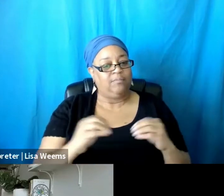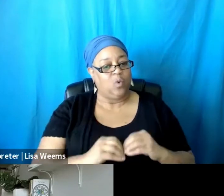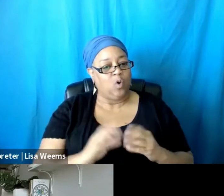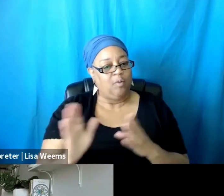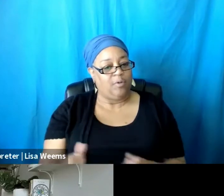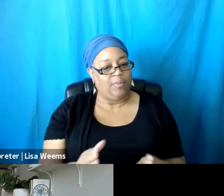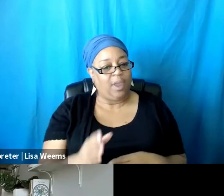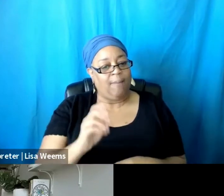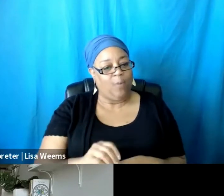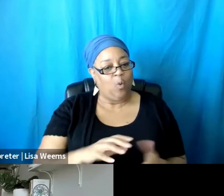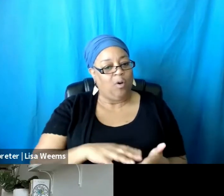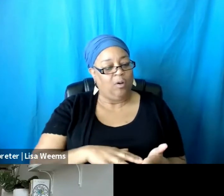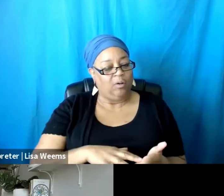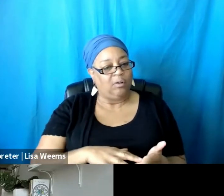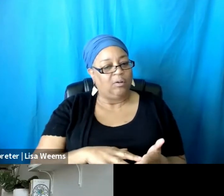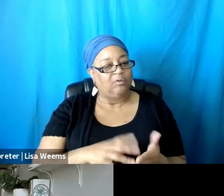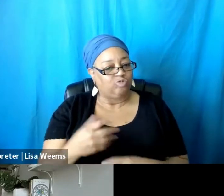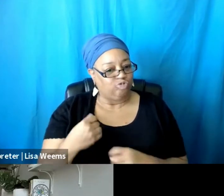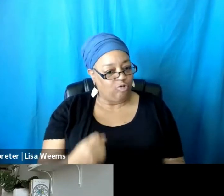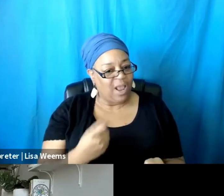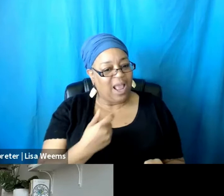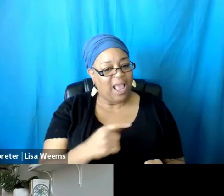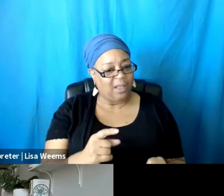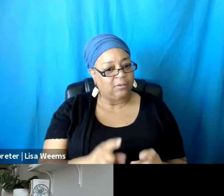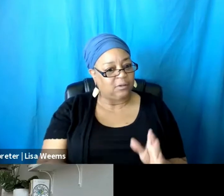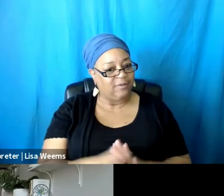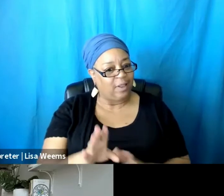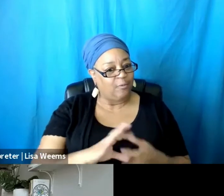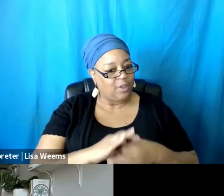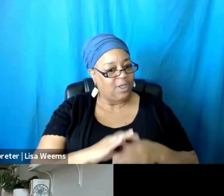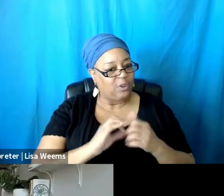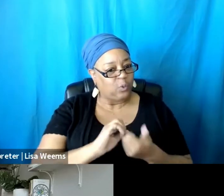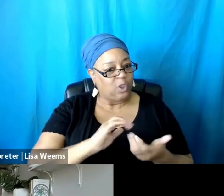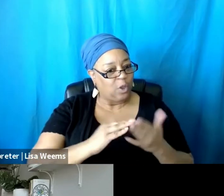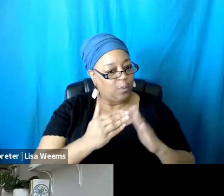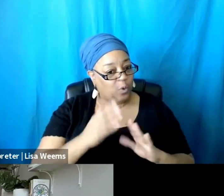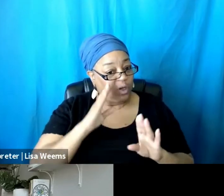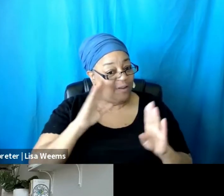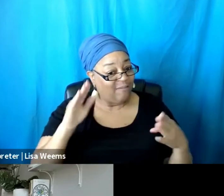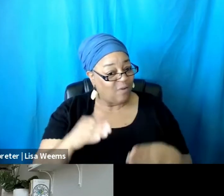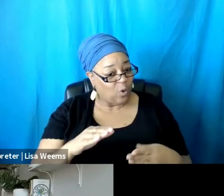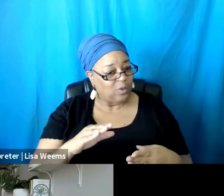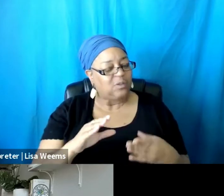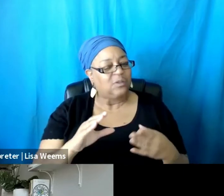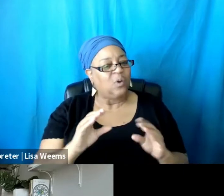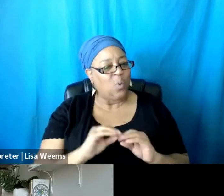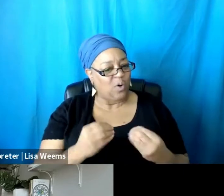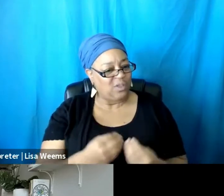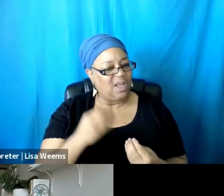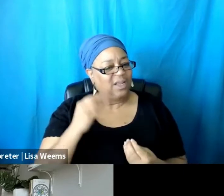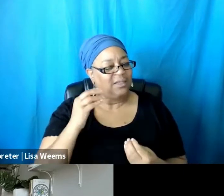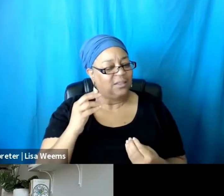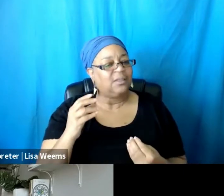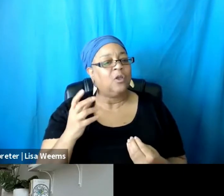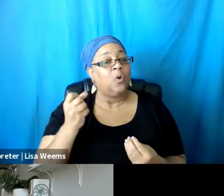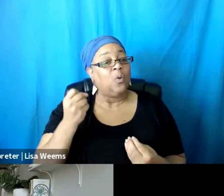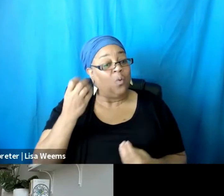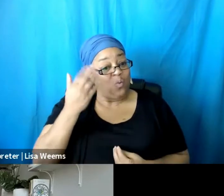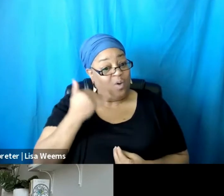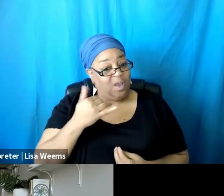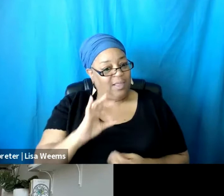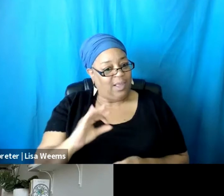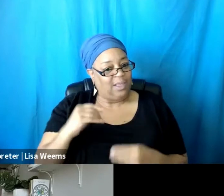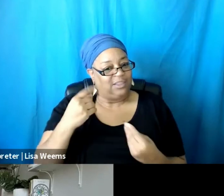more resilient, and have relationships with community-focused organizations that allow for them to be able to deliver services in